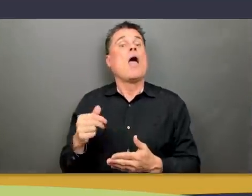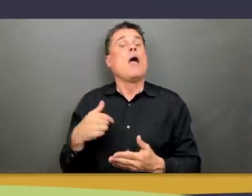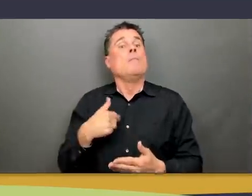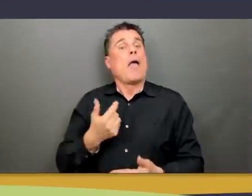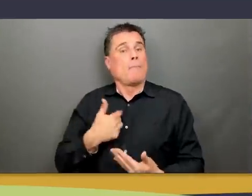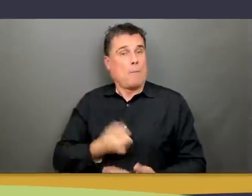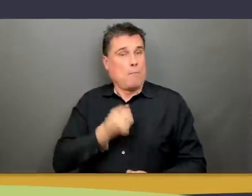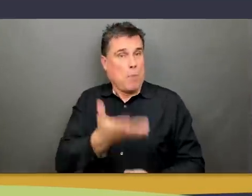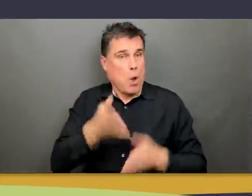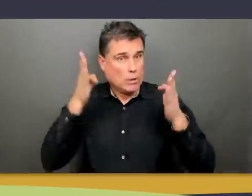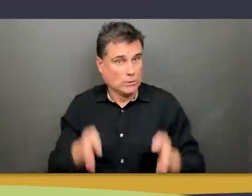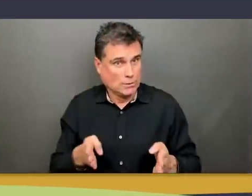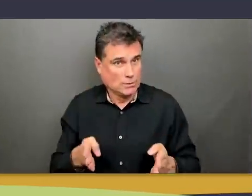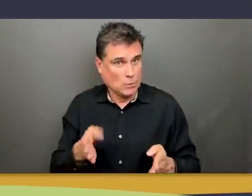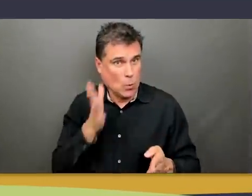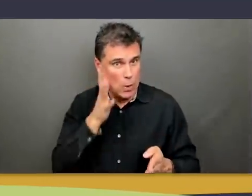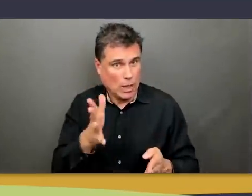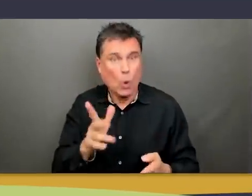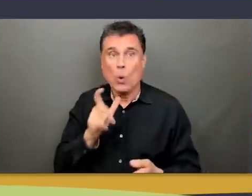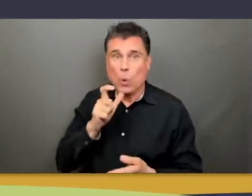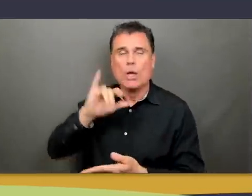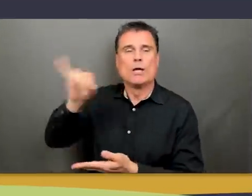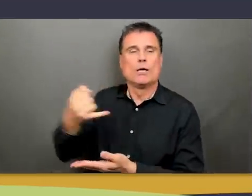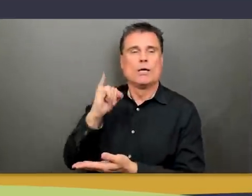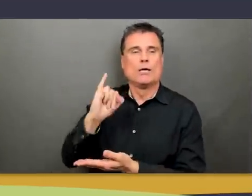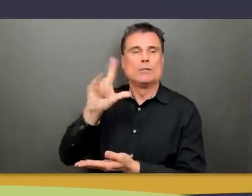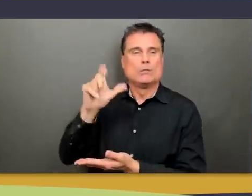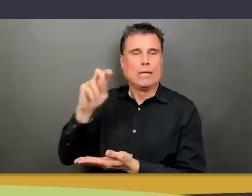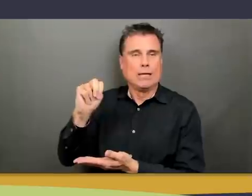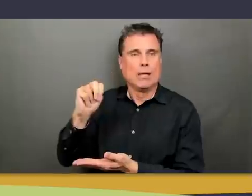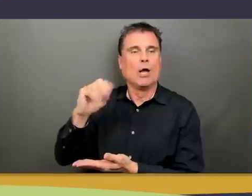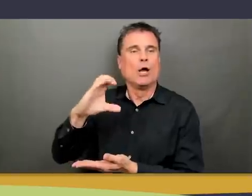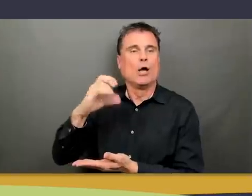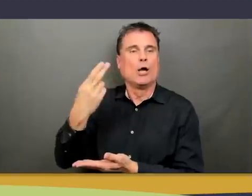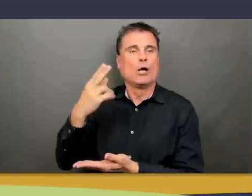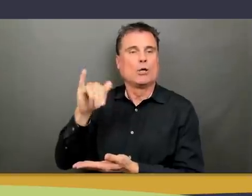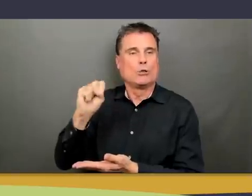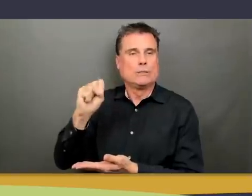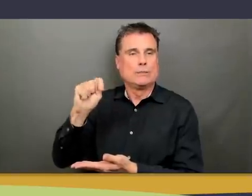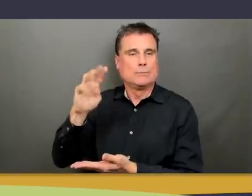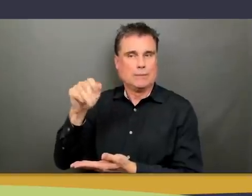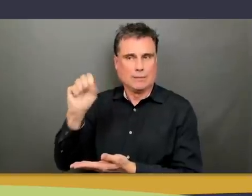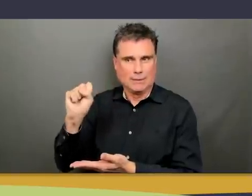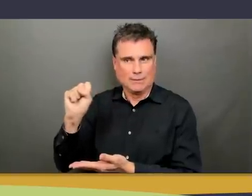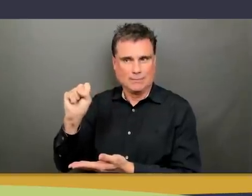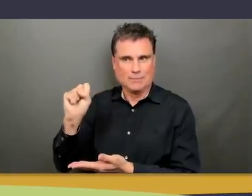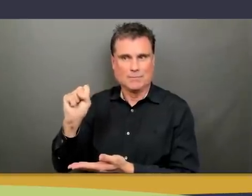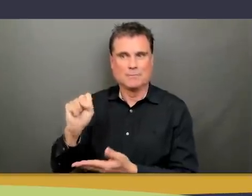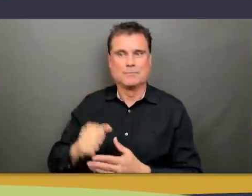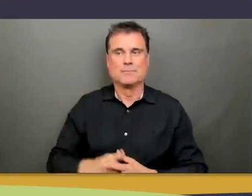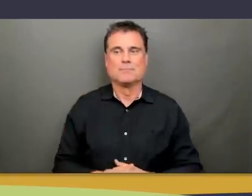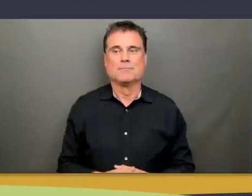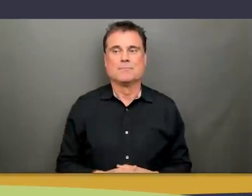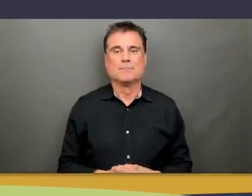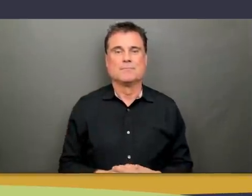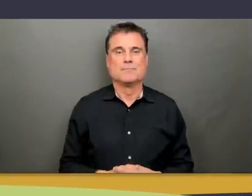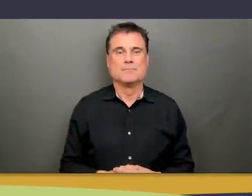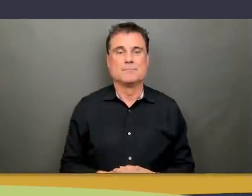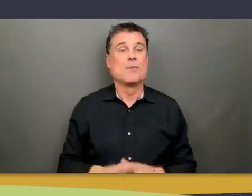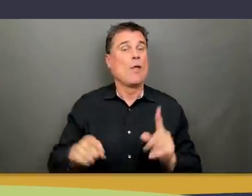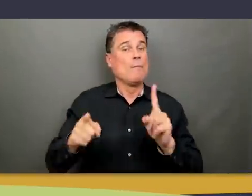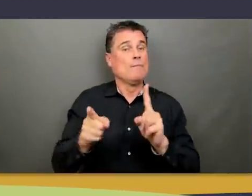our five award recipients. To begin, I would like to introduce Kevin Kelly and his